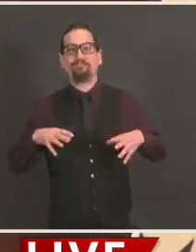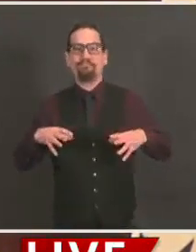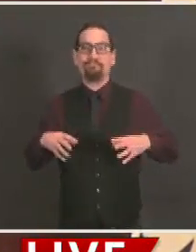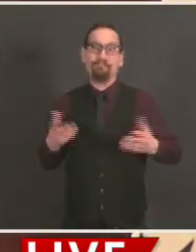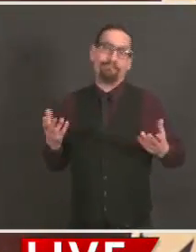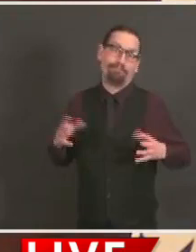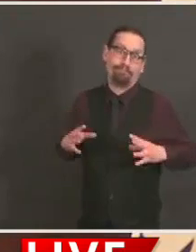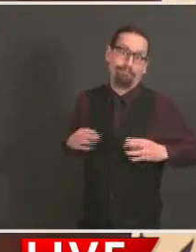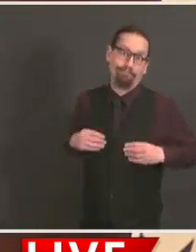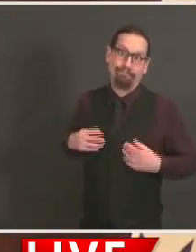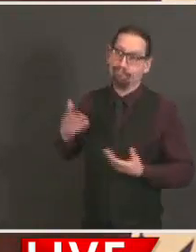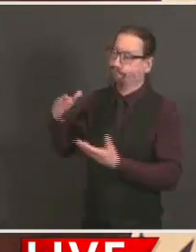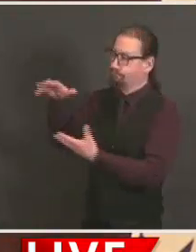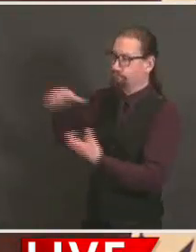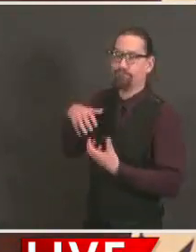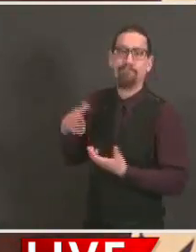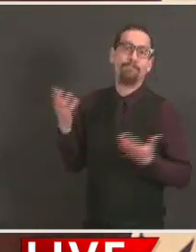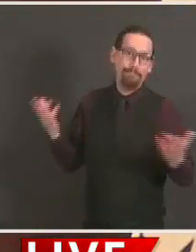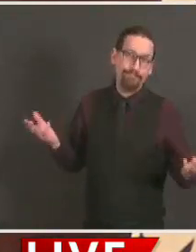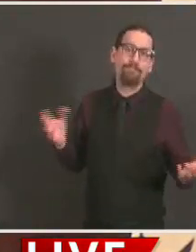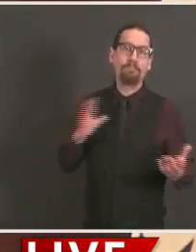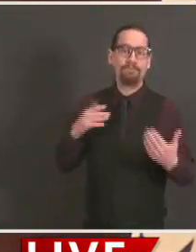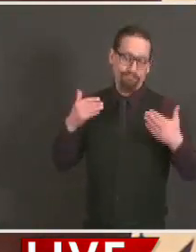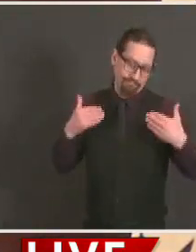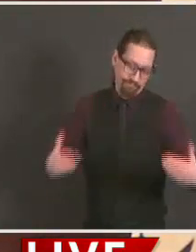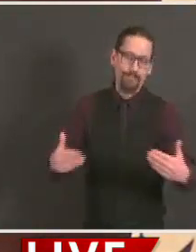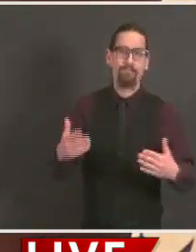plan for the time being.